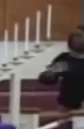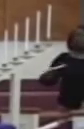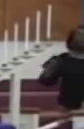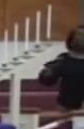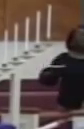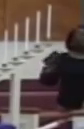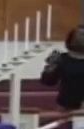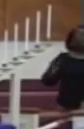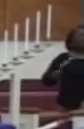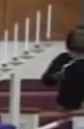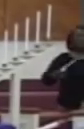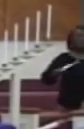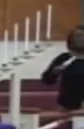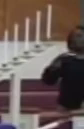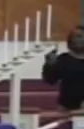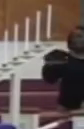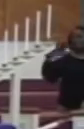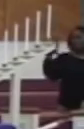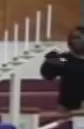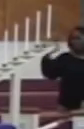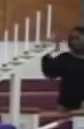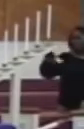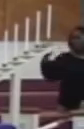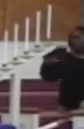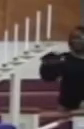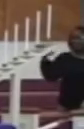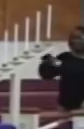Lord, I thank you.